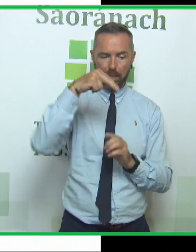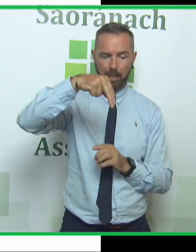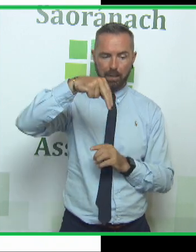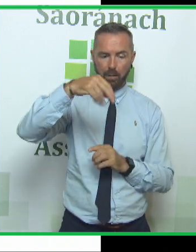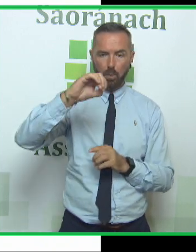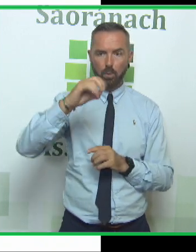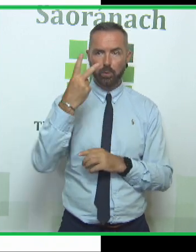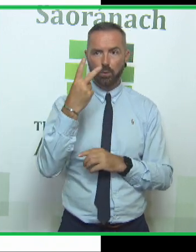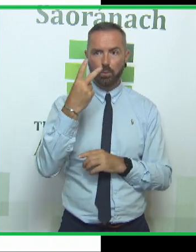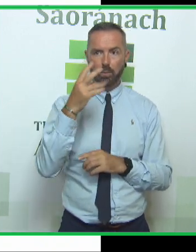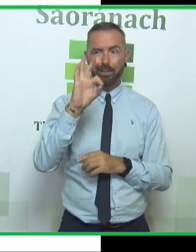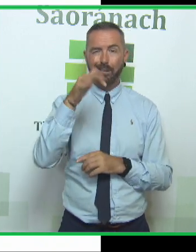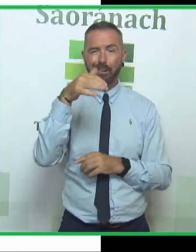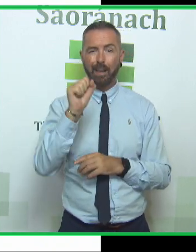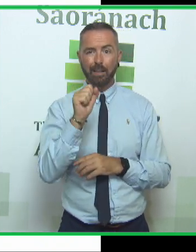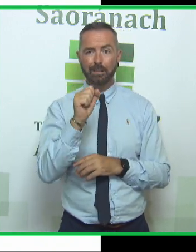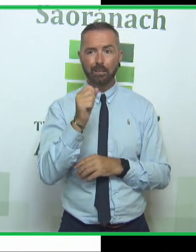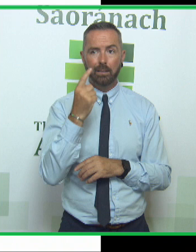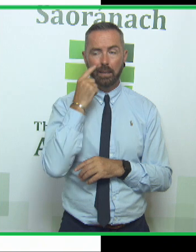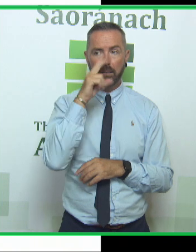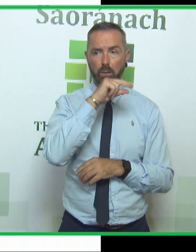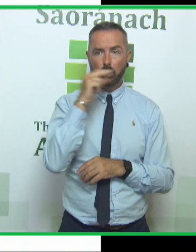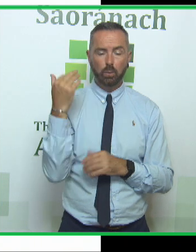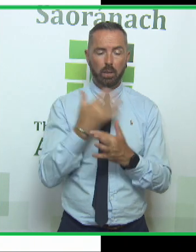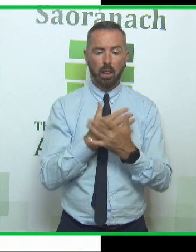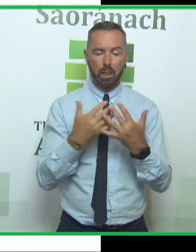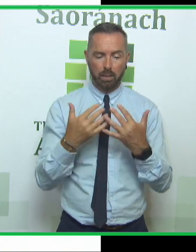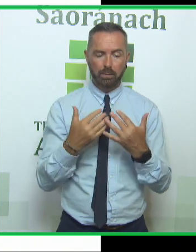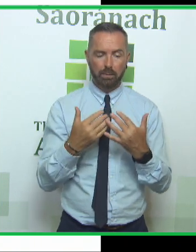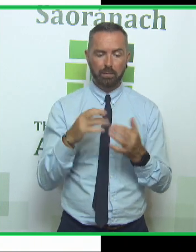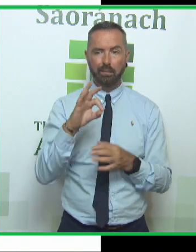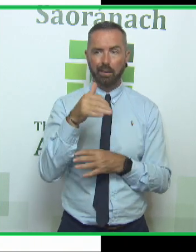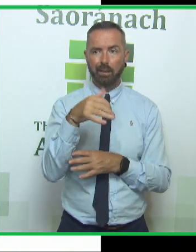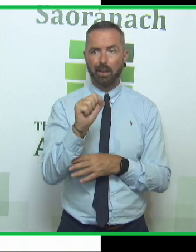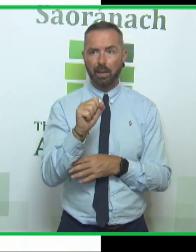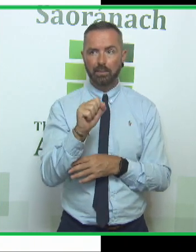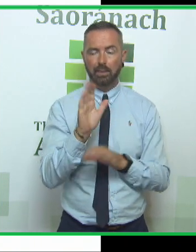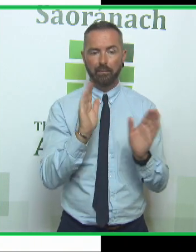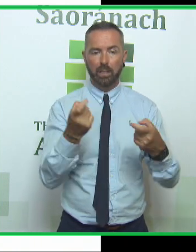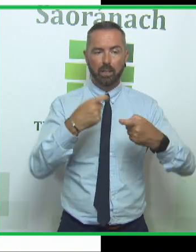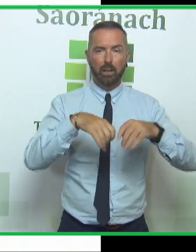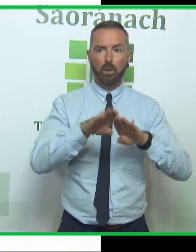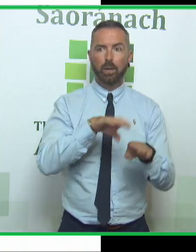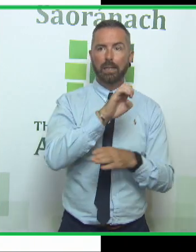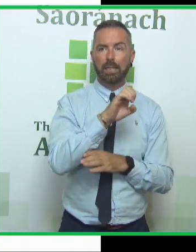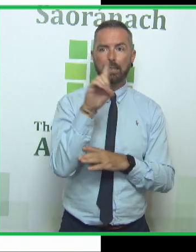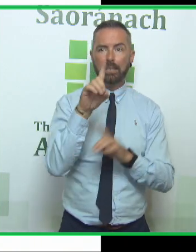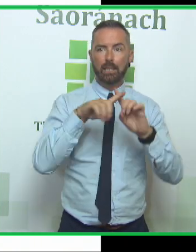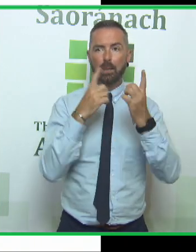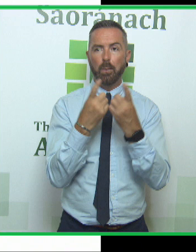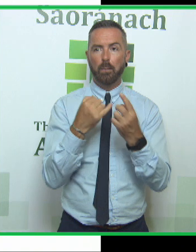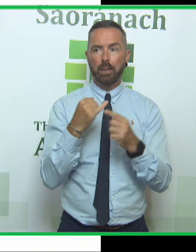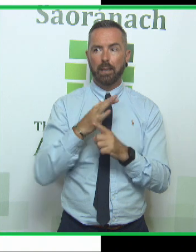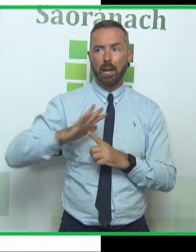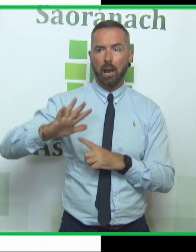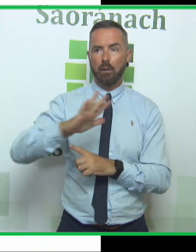oxide. It's been in the news a lot, and we have, I suppose, we've had contact with the ED departments in our area